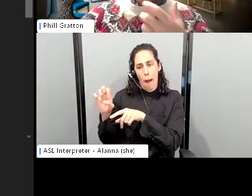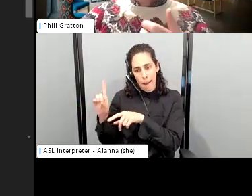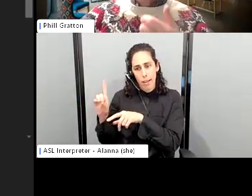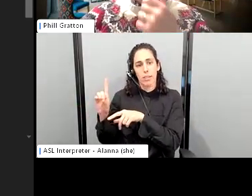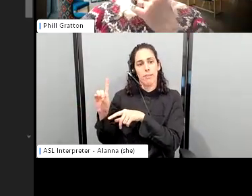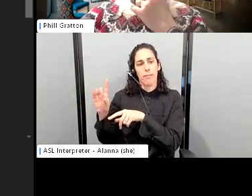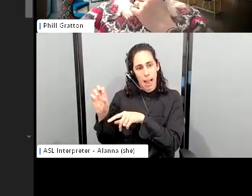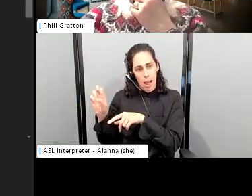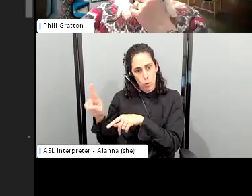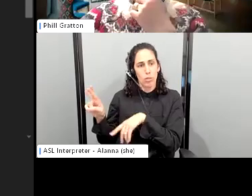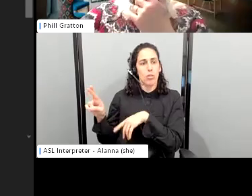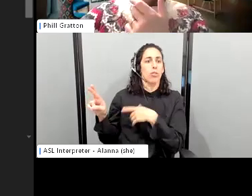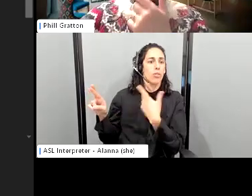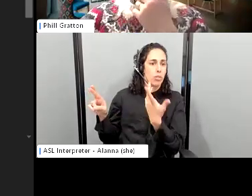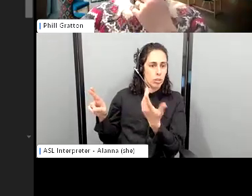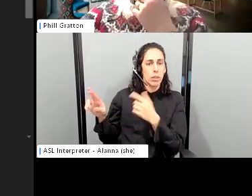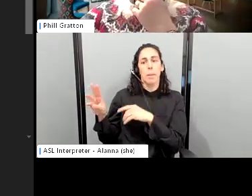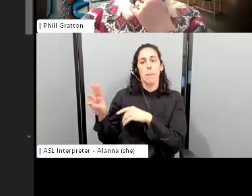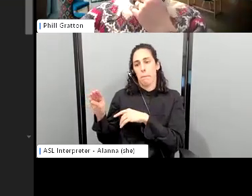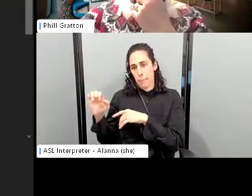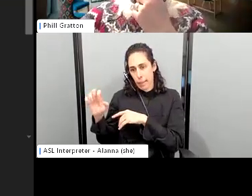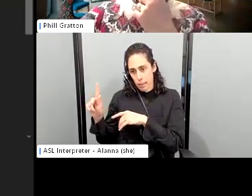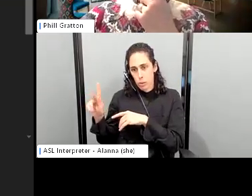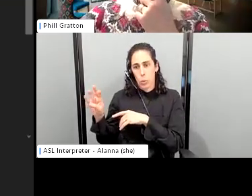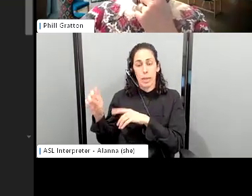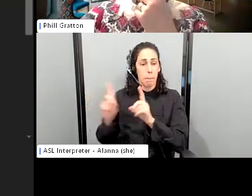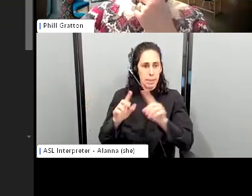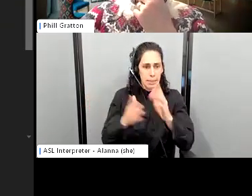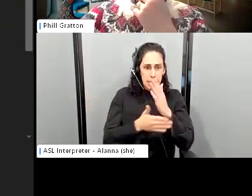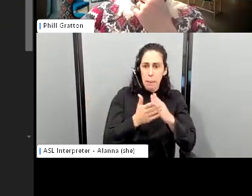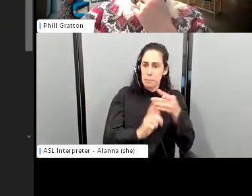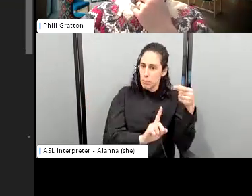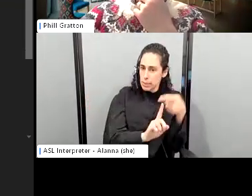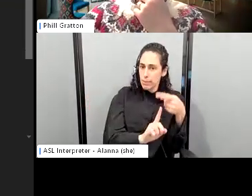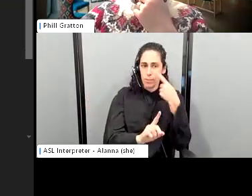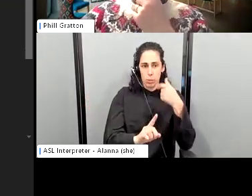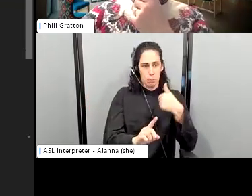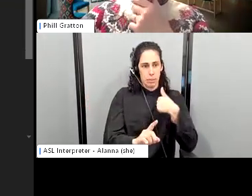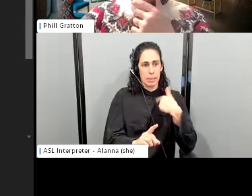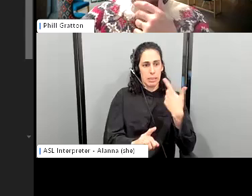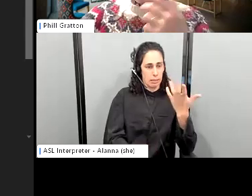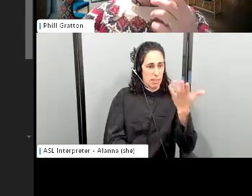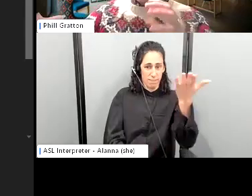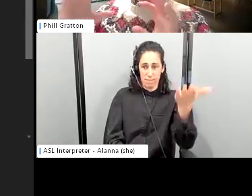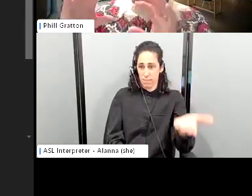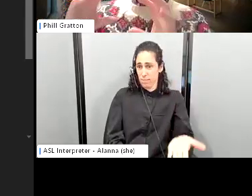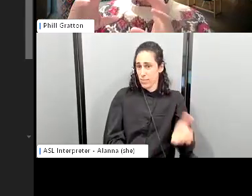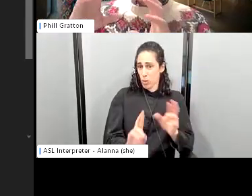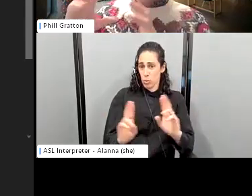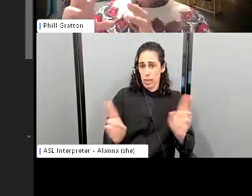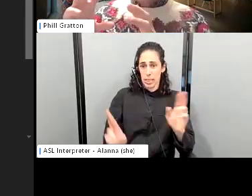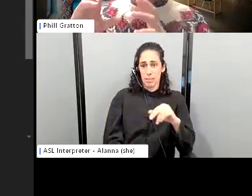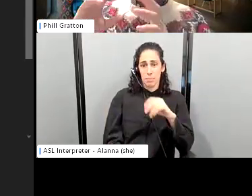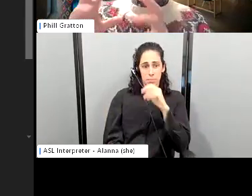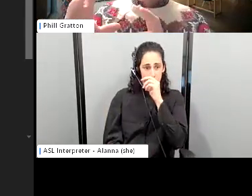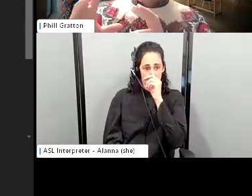includes asters and milkweed, wild bergamot. It's got all of these things that are much, much